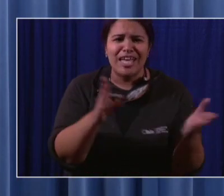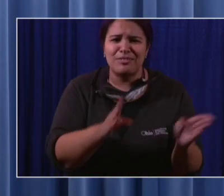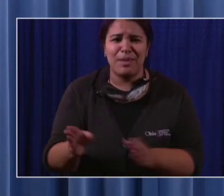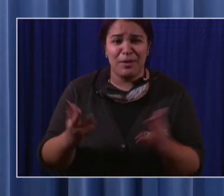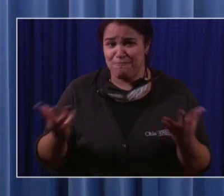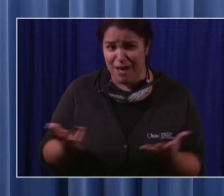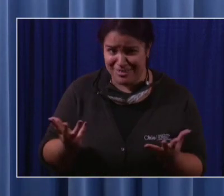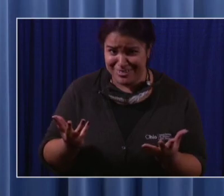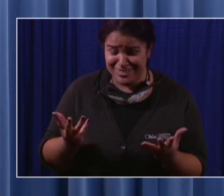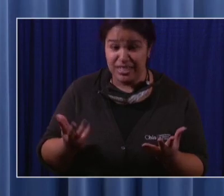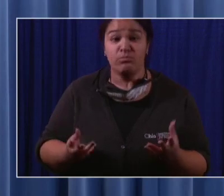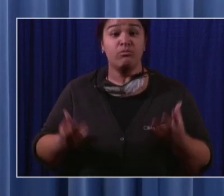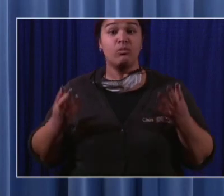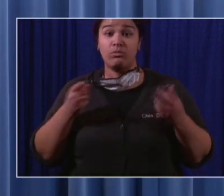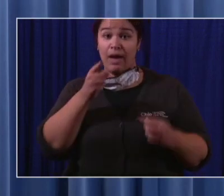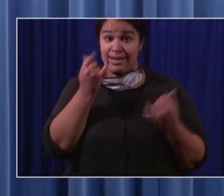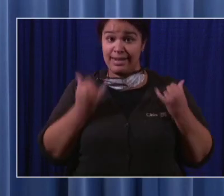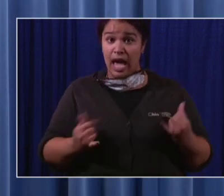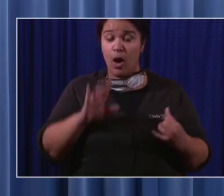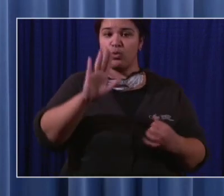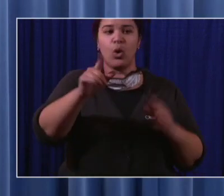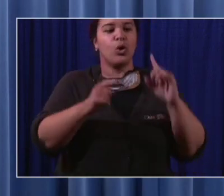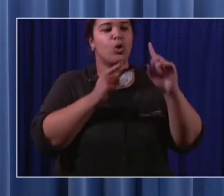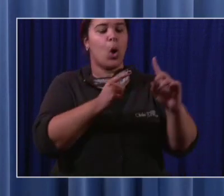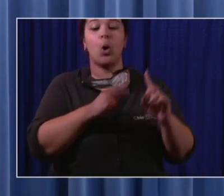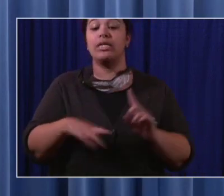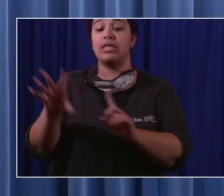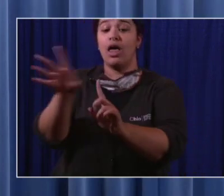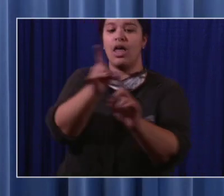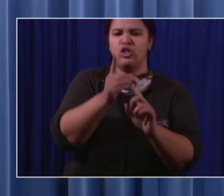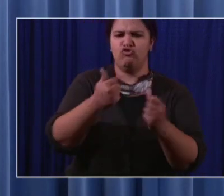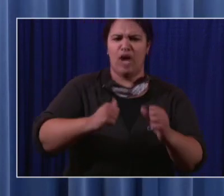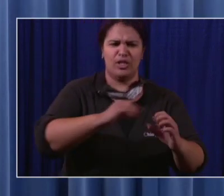we shift from preventing cases to supporting health?